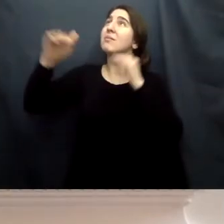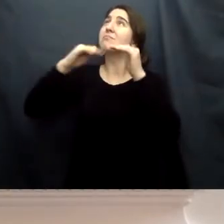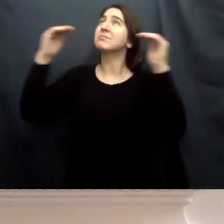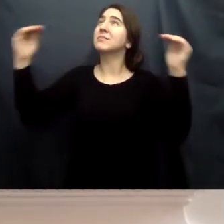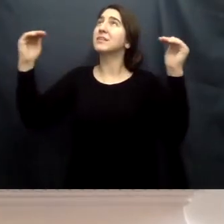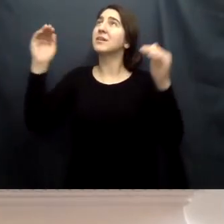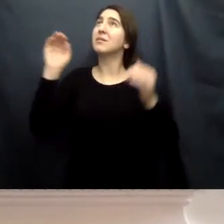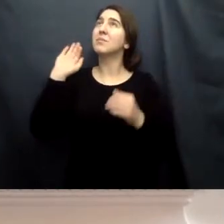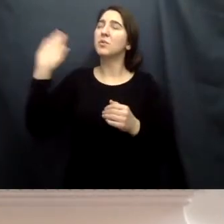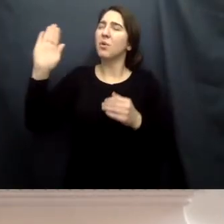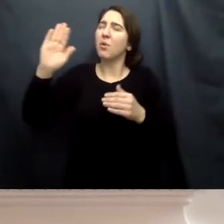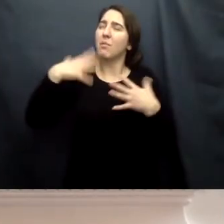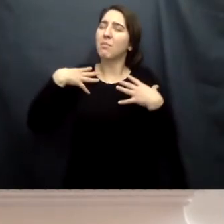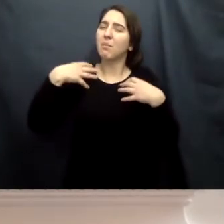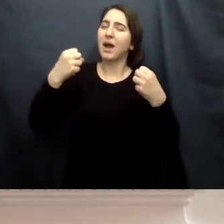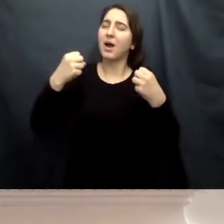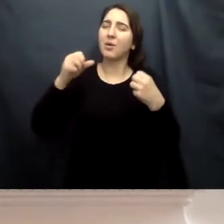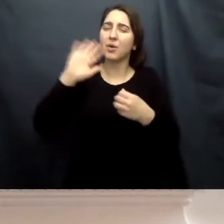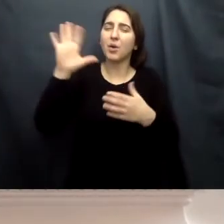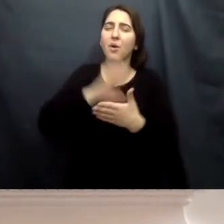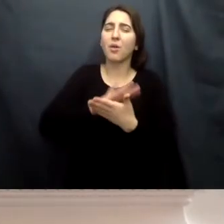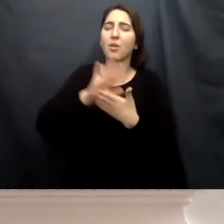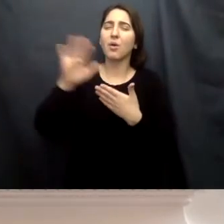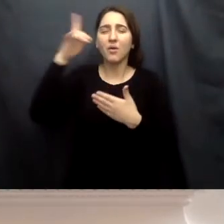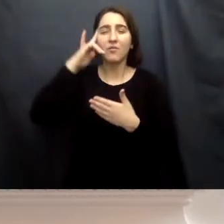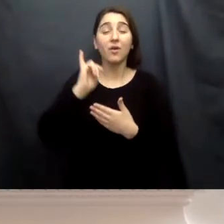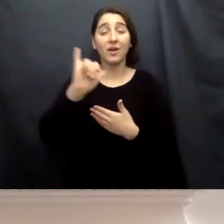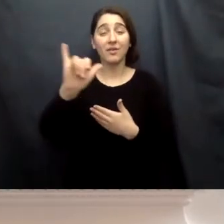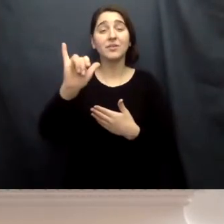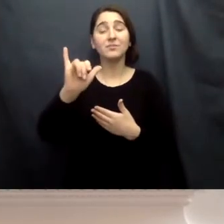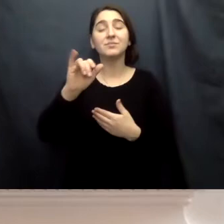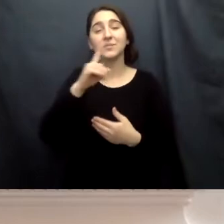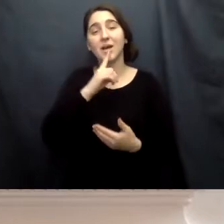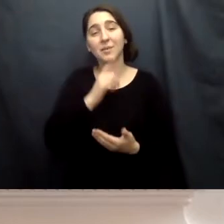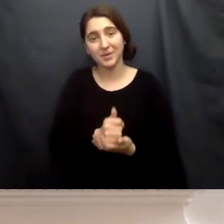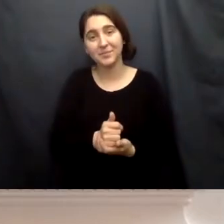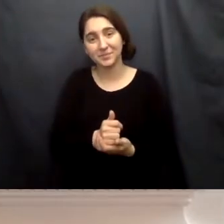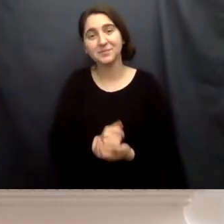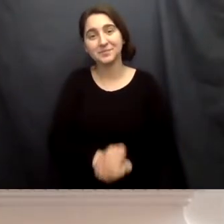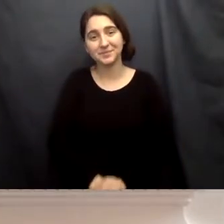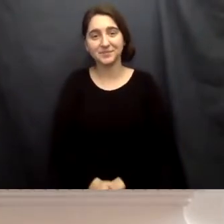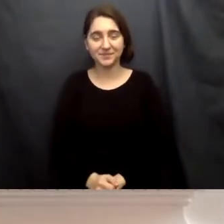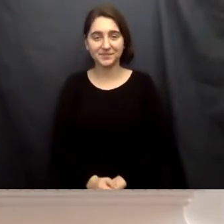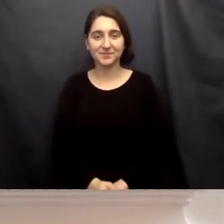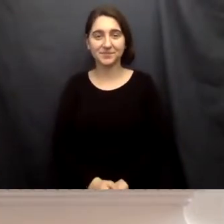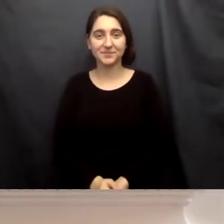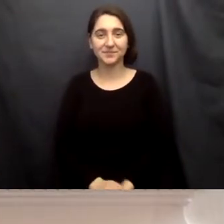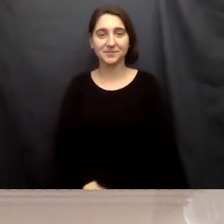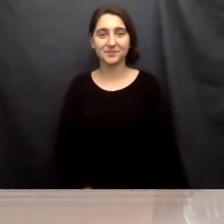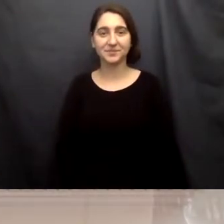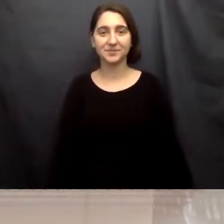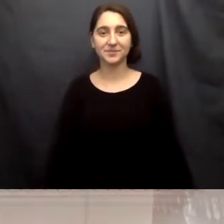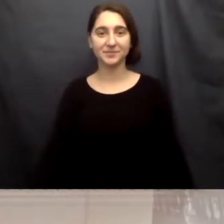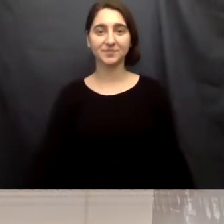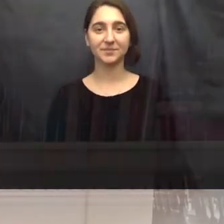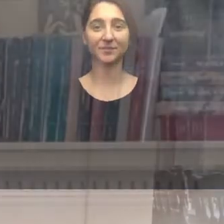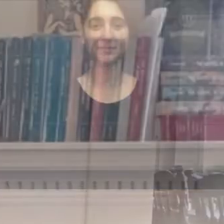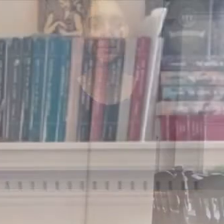evil. For thine is the kingdom and the power and the glory forever. Amen.